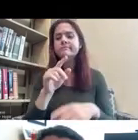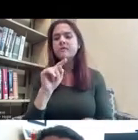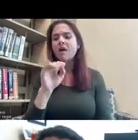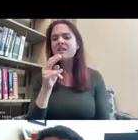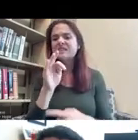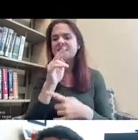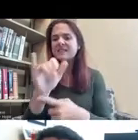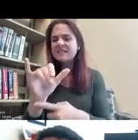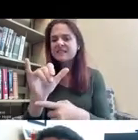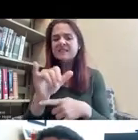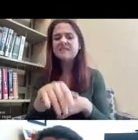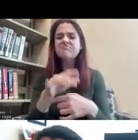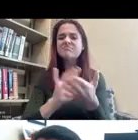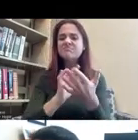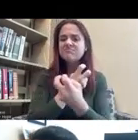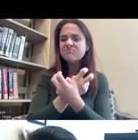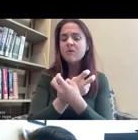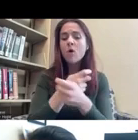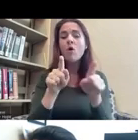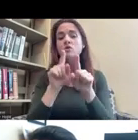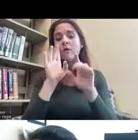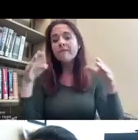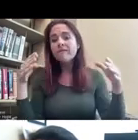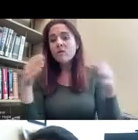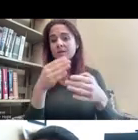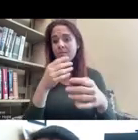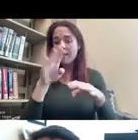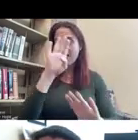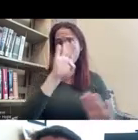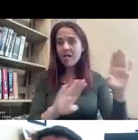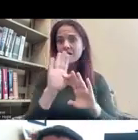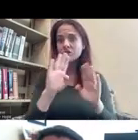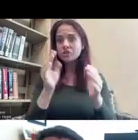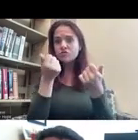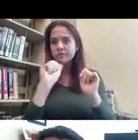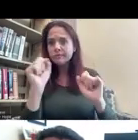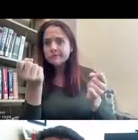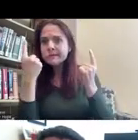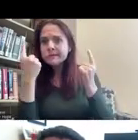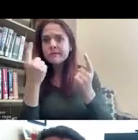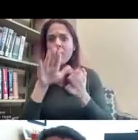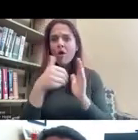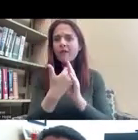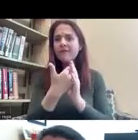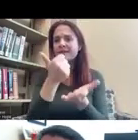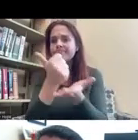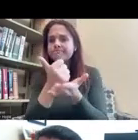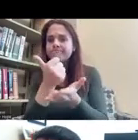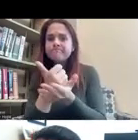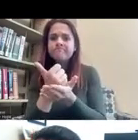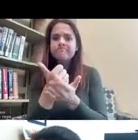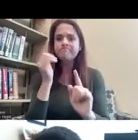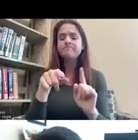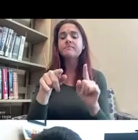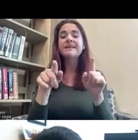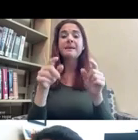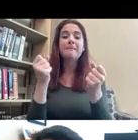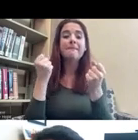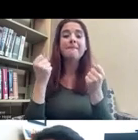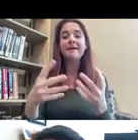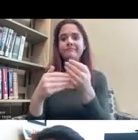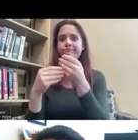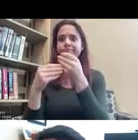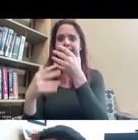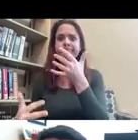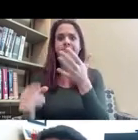We also focus in the biology of trying to understand those interventions, and we do numerous different